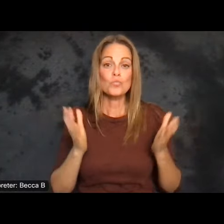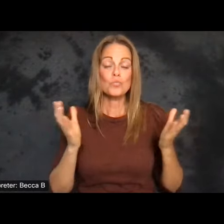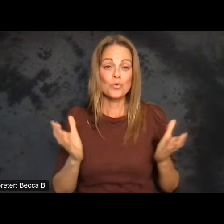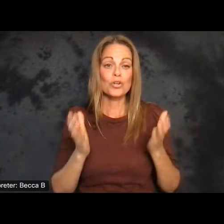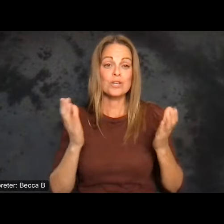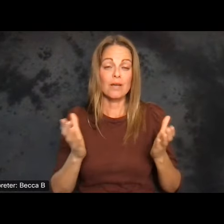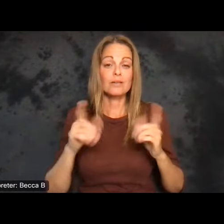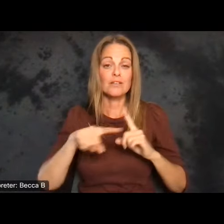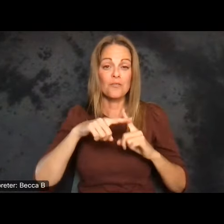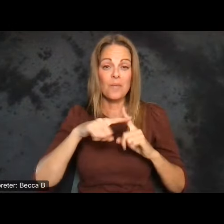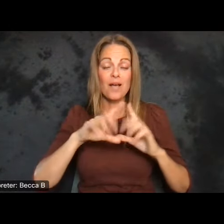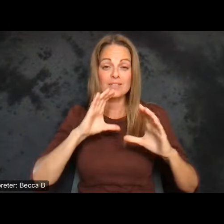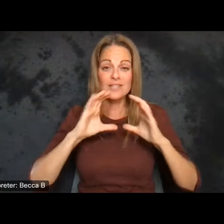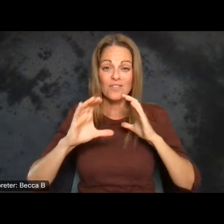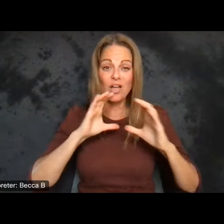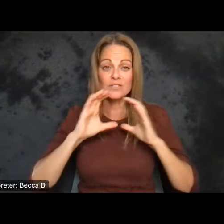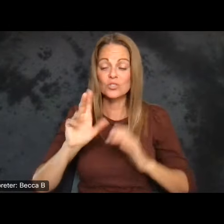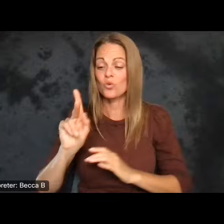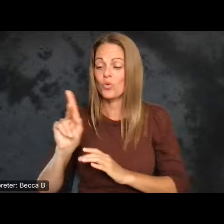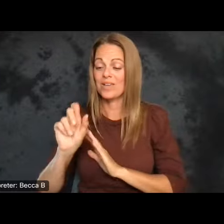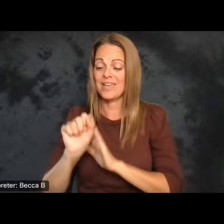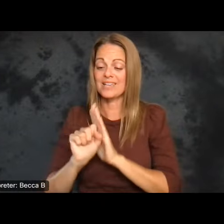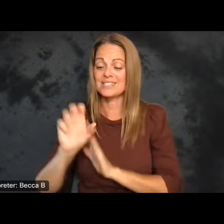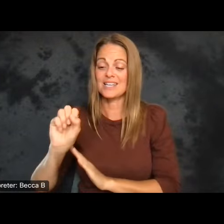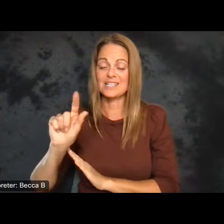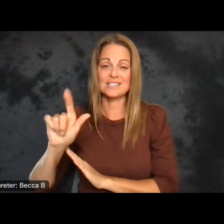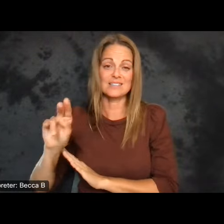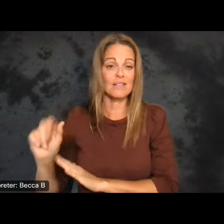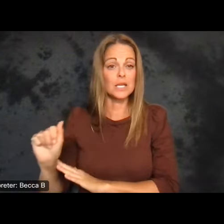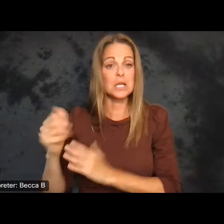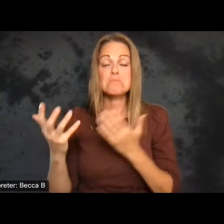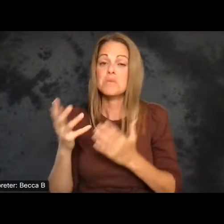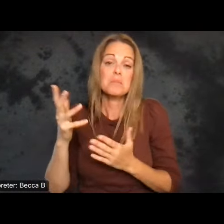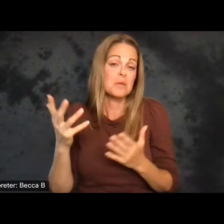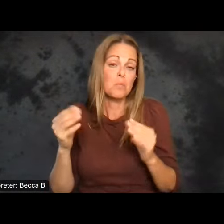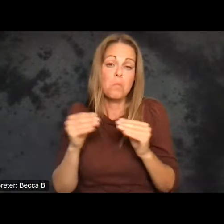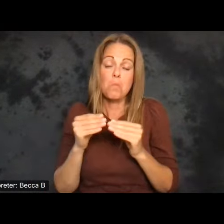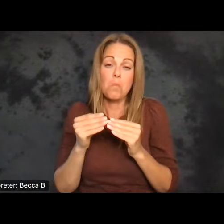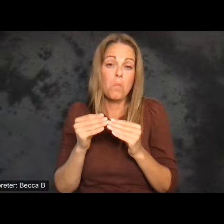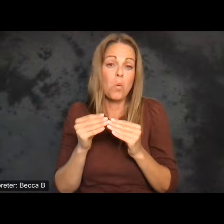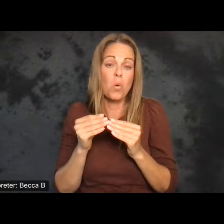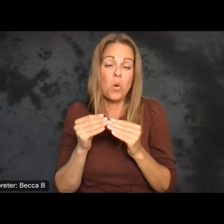K-State Salina, and they may be articulating that they have some more urgent needs if we were to build